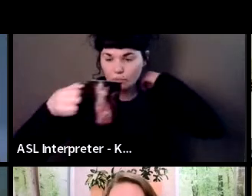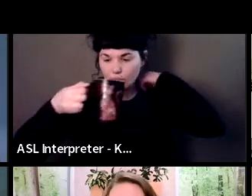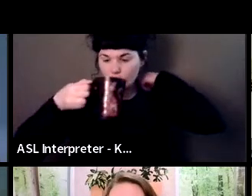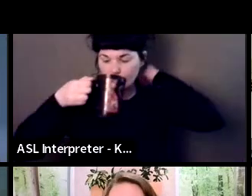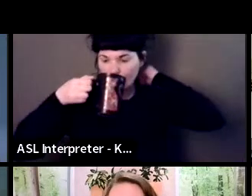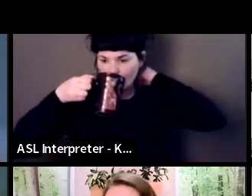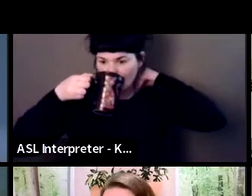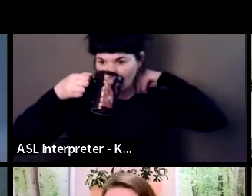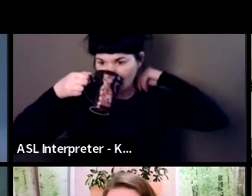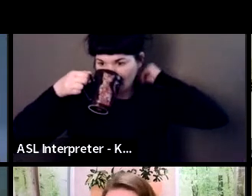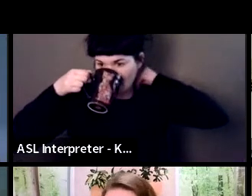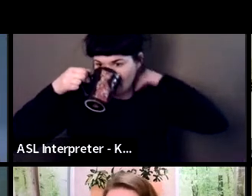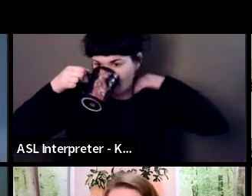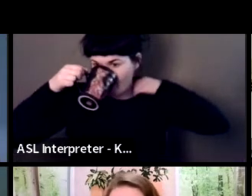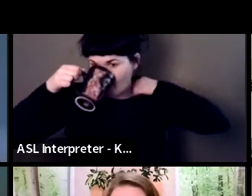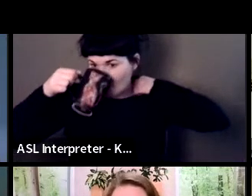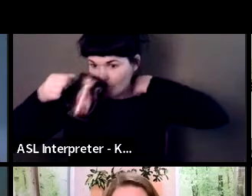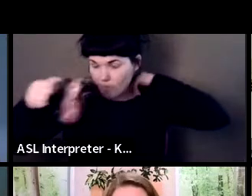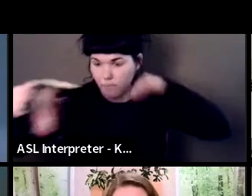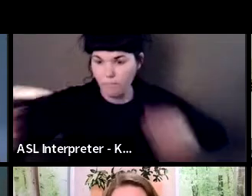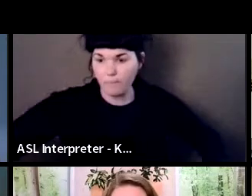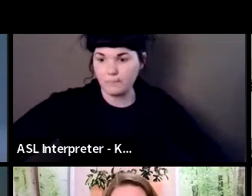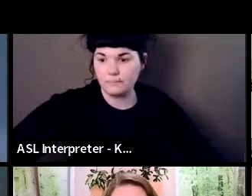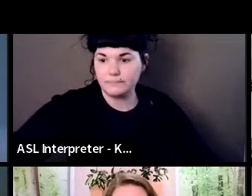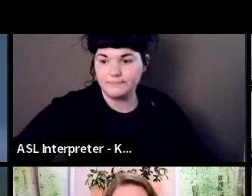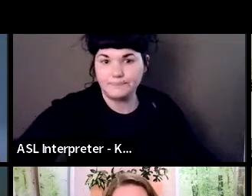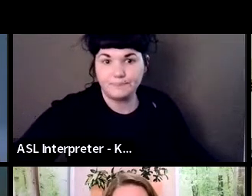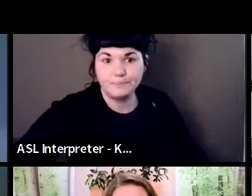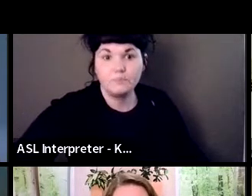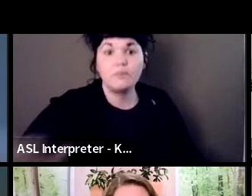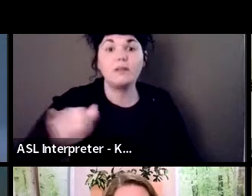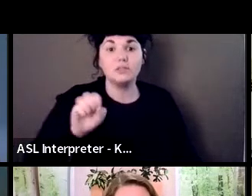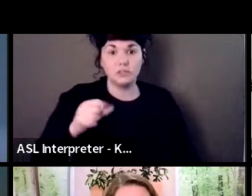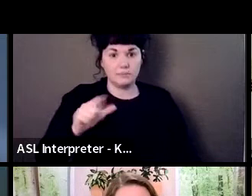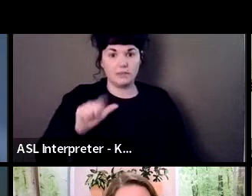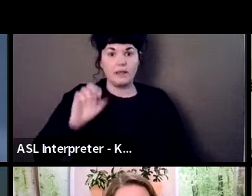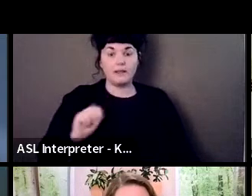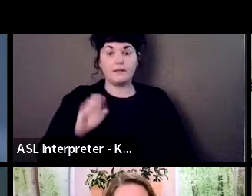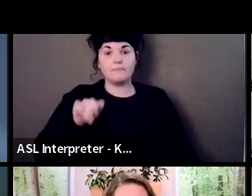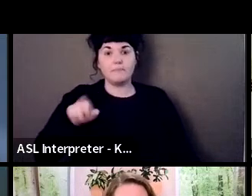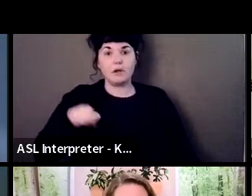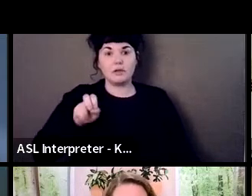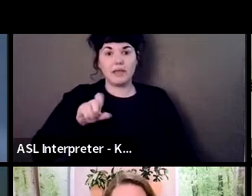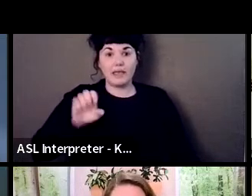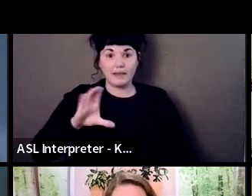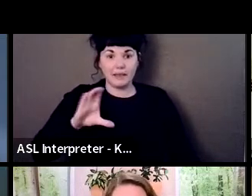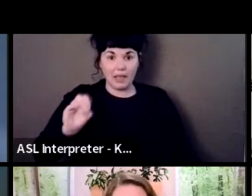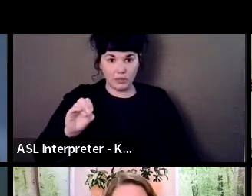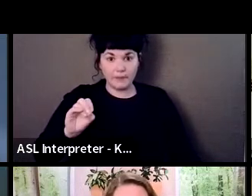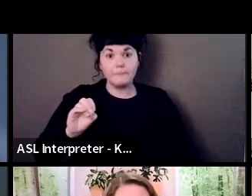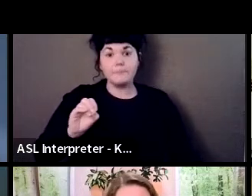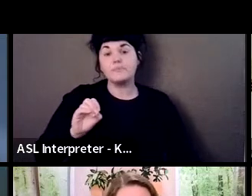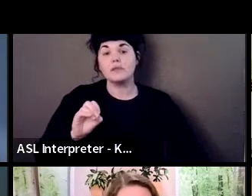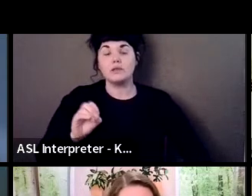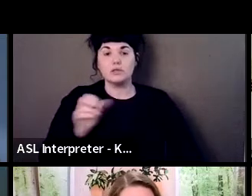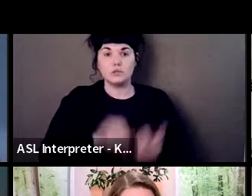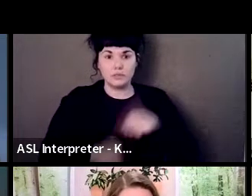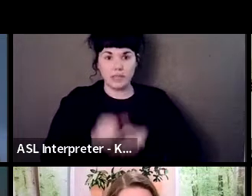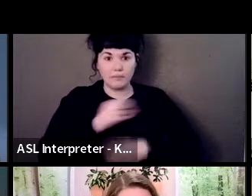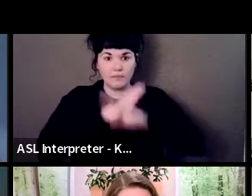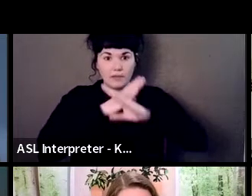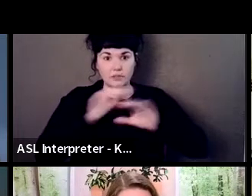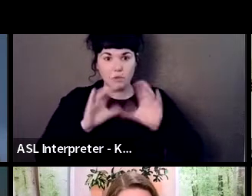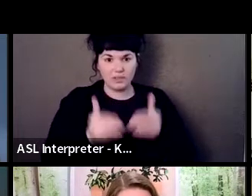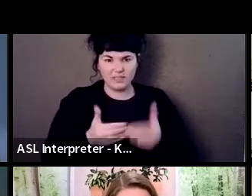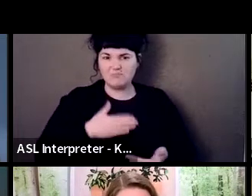Hello, James Gallant, Marquette County Suicide Prevention Coalition. These are my opinions. And yes, it's glad that